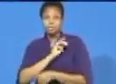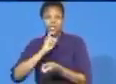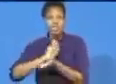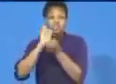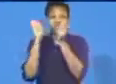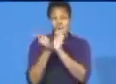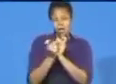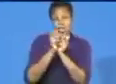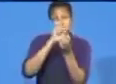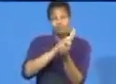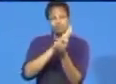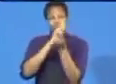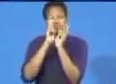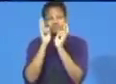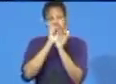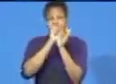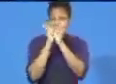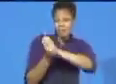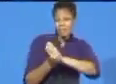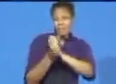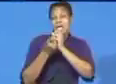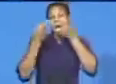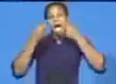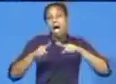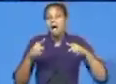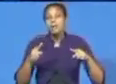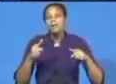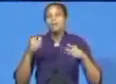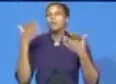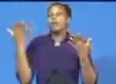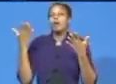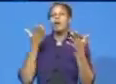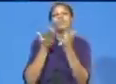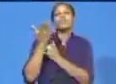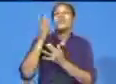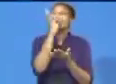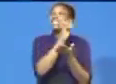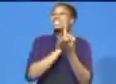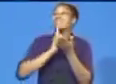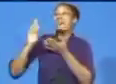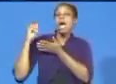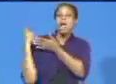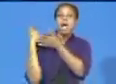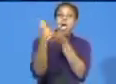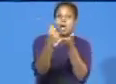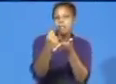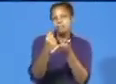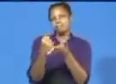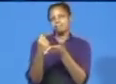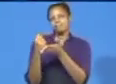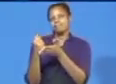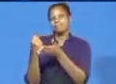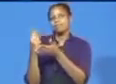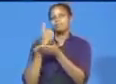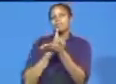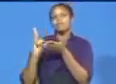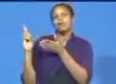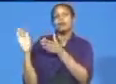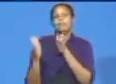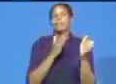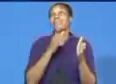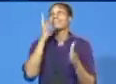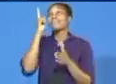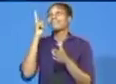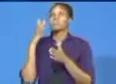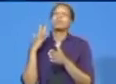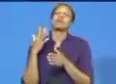and transformation and restoration is a divine provision. He makes